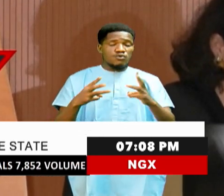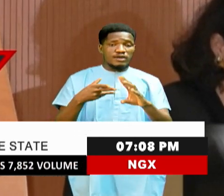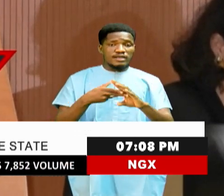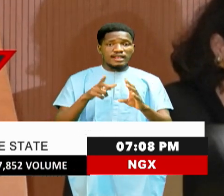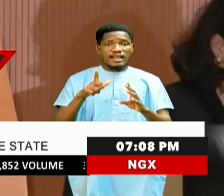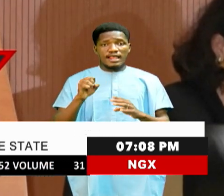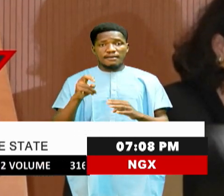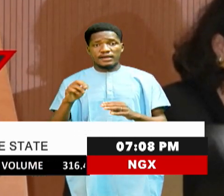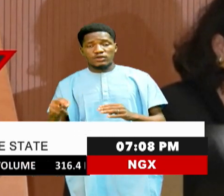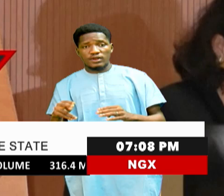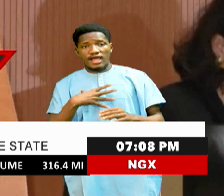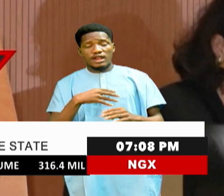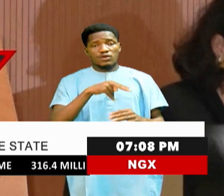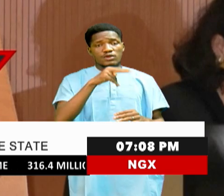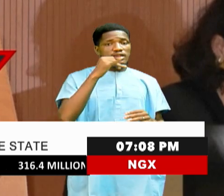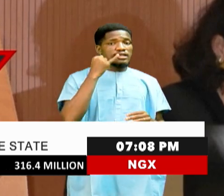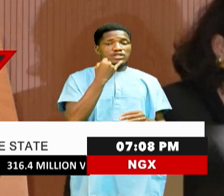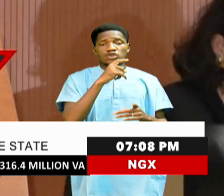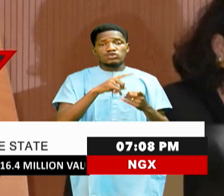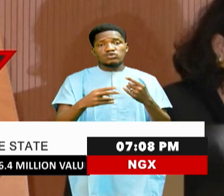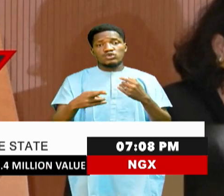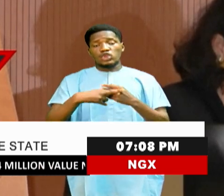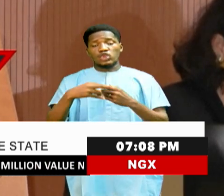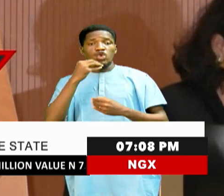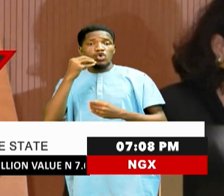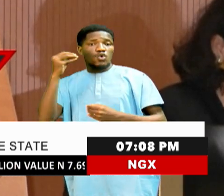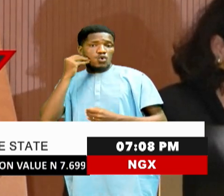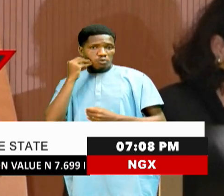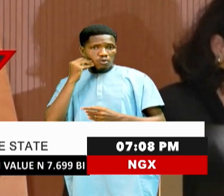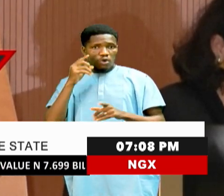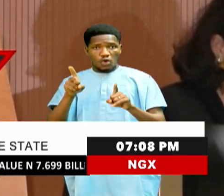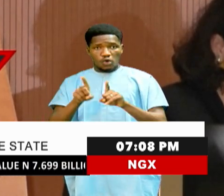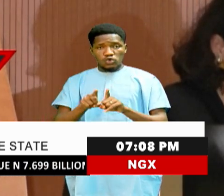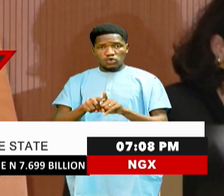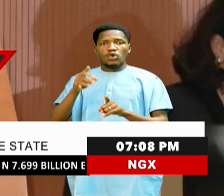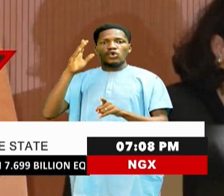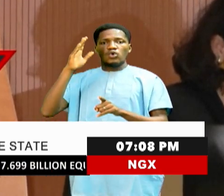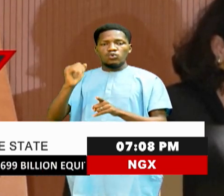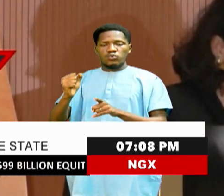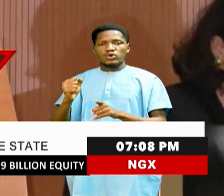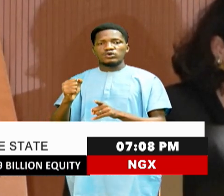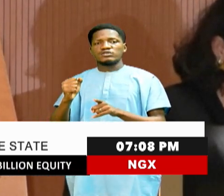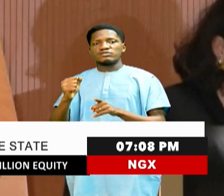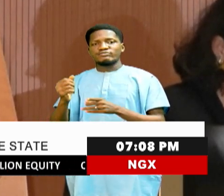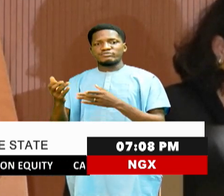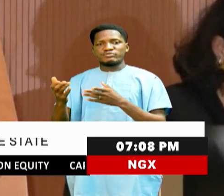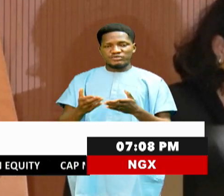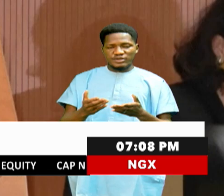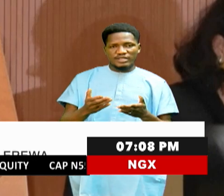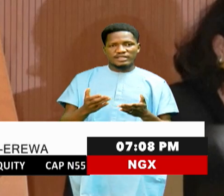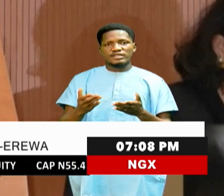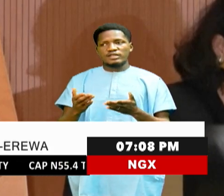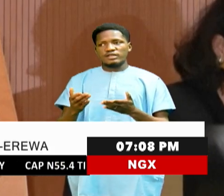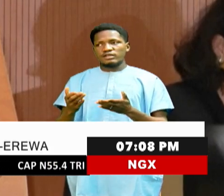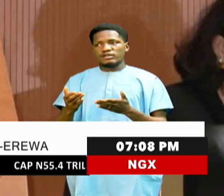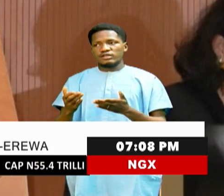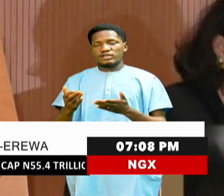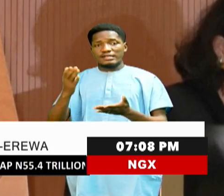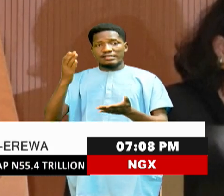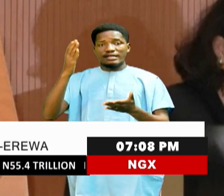to return home. A ceasefire which would stem the tide to a major regional